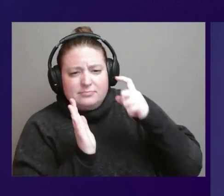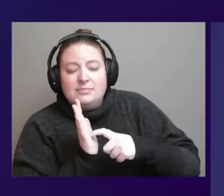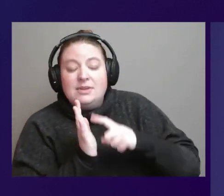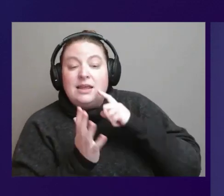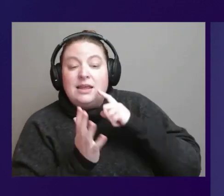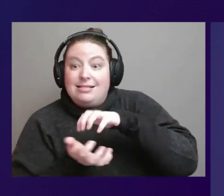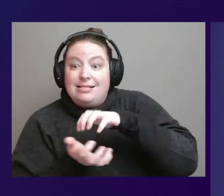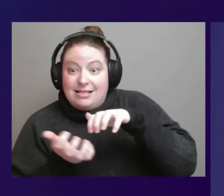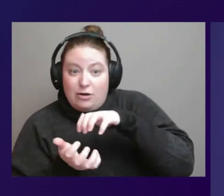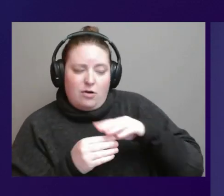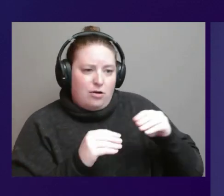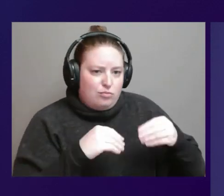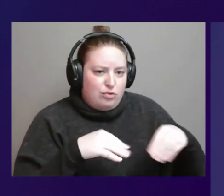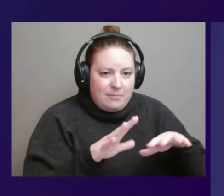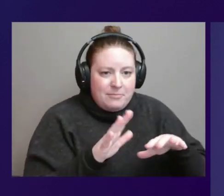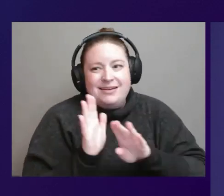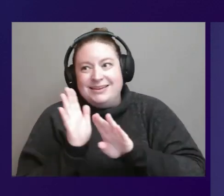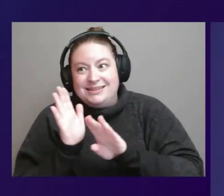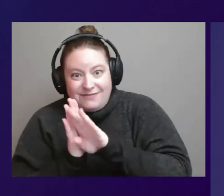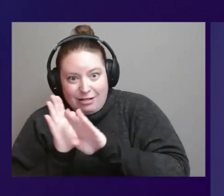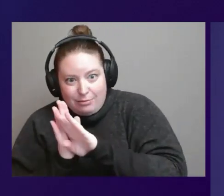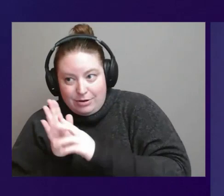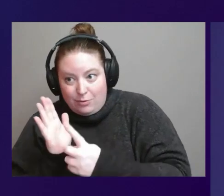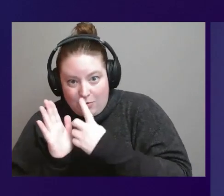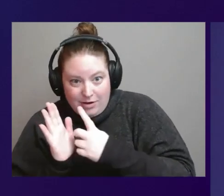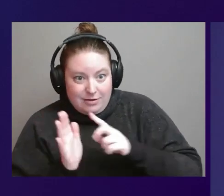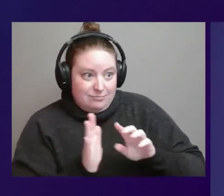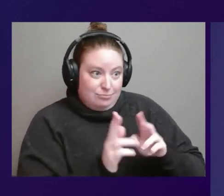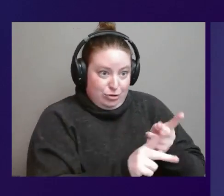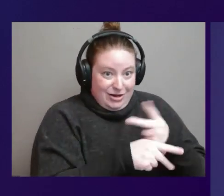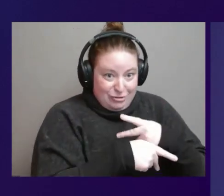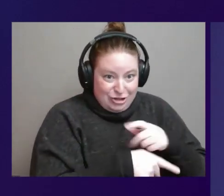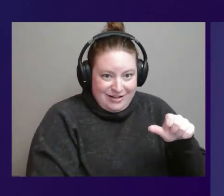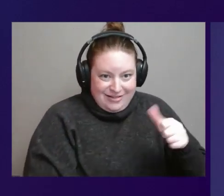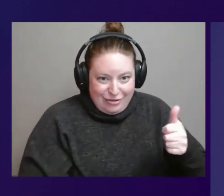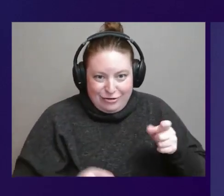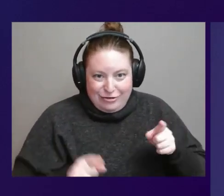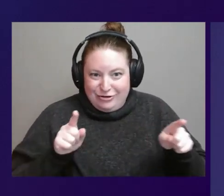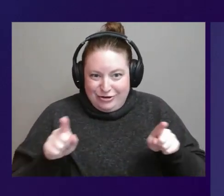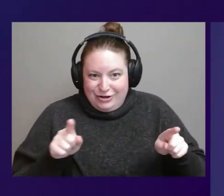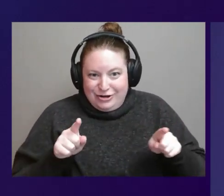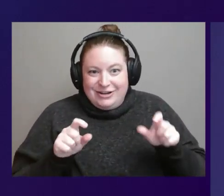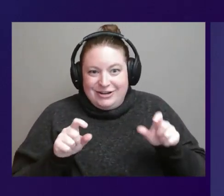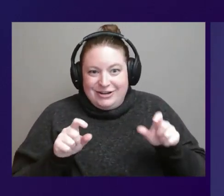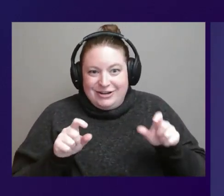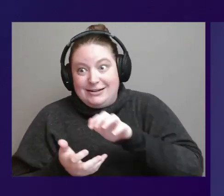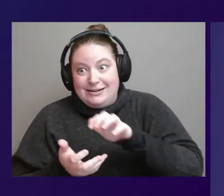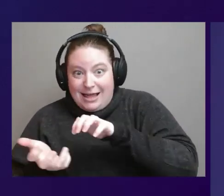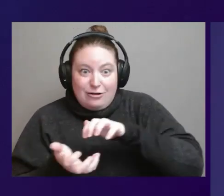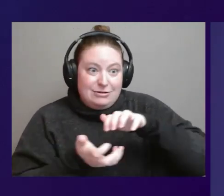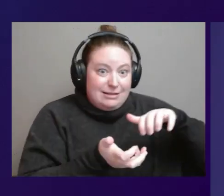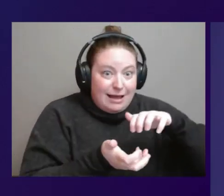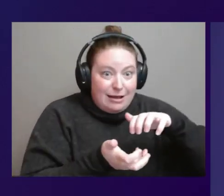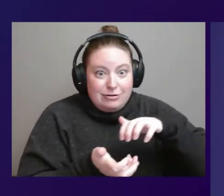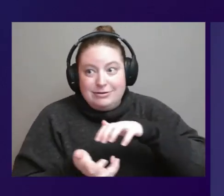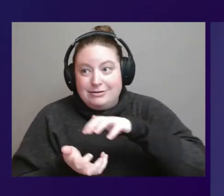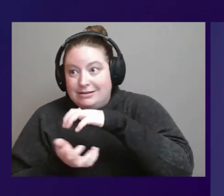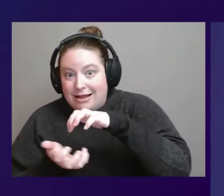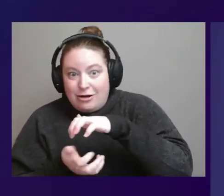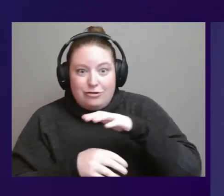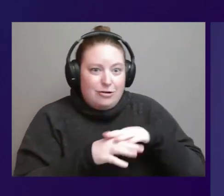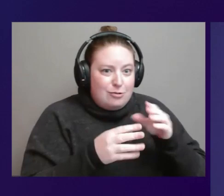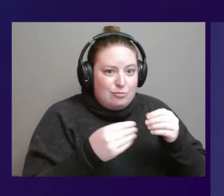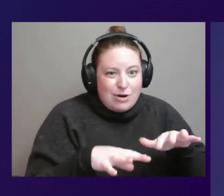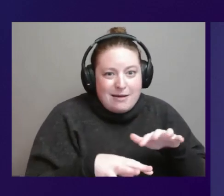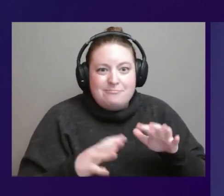but doing development on one side and production on the other. And you can do that in the cloud or on-prem, just mix and match. But yeah, that's another